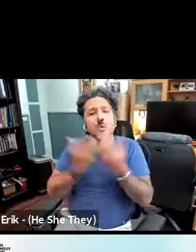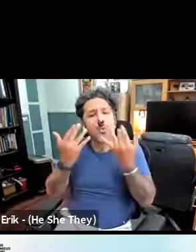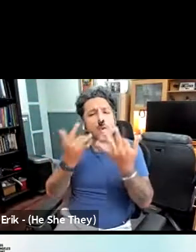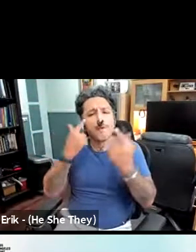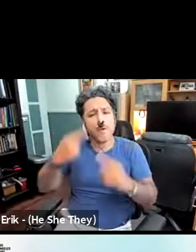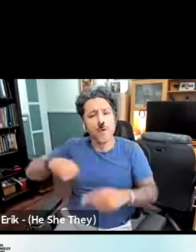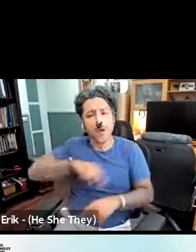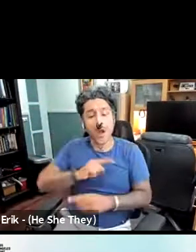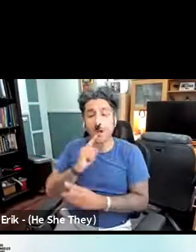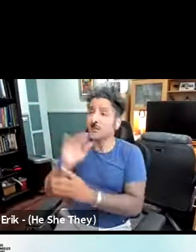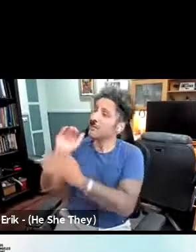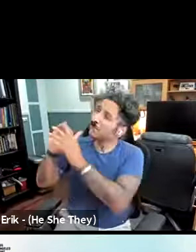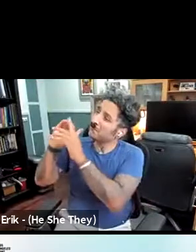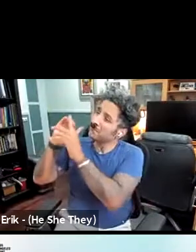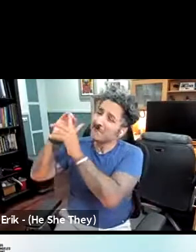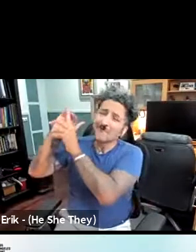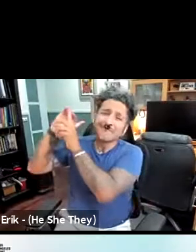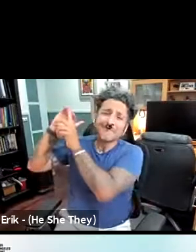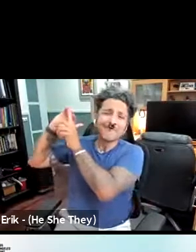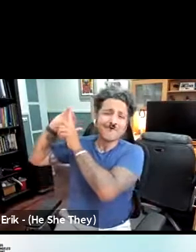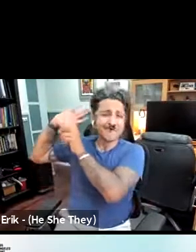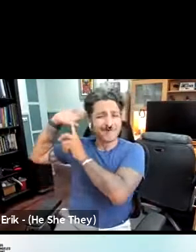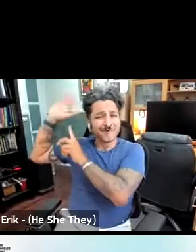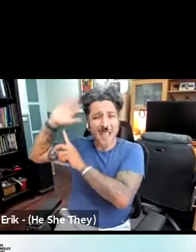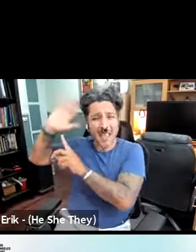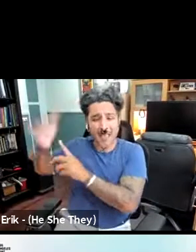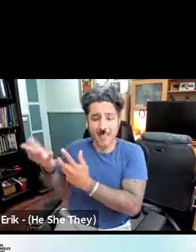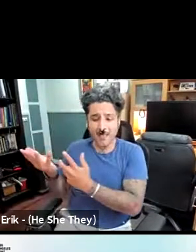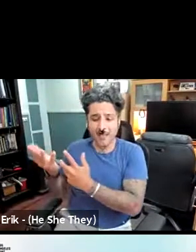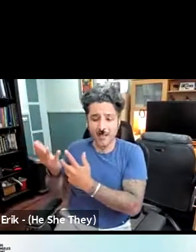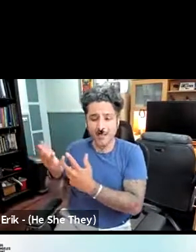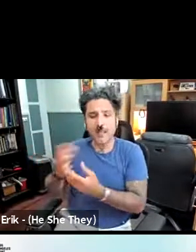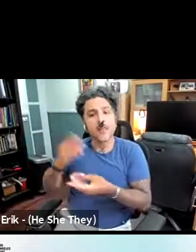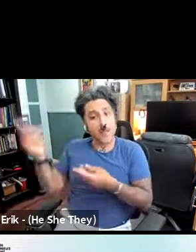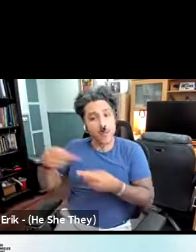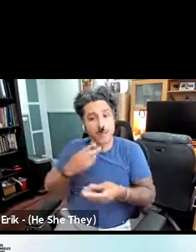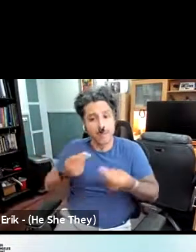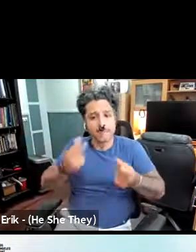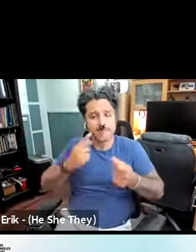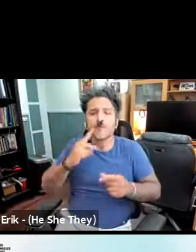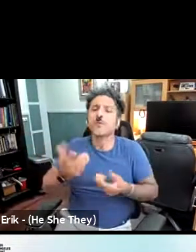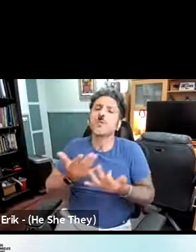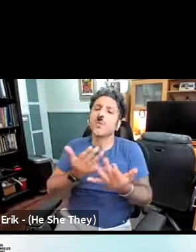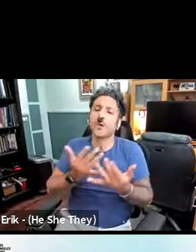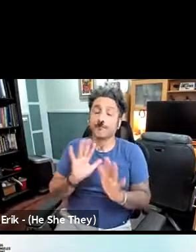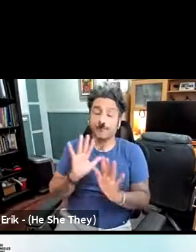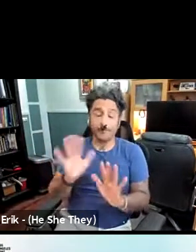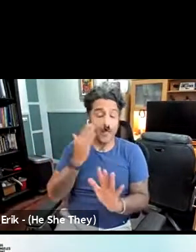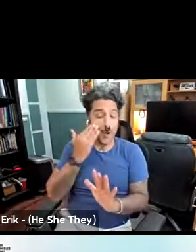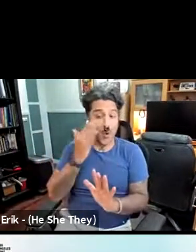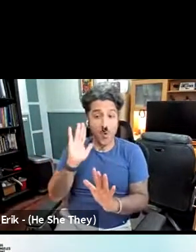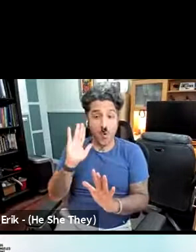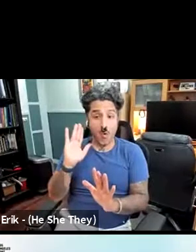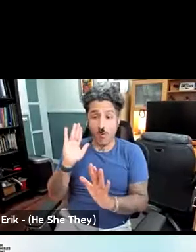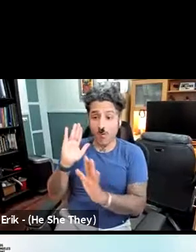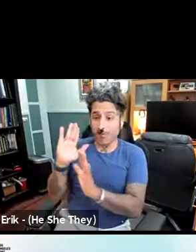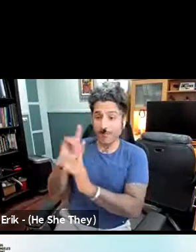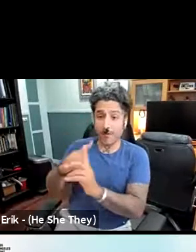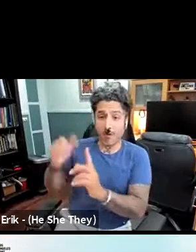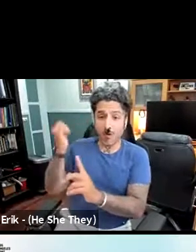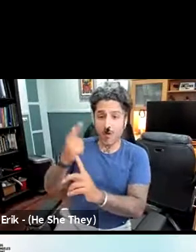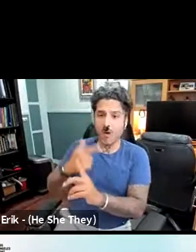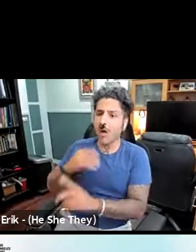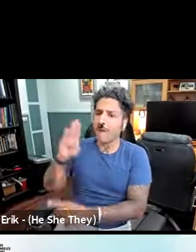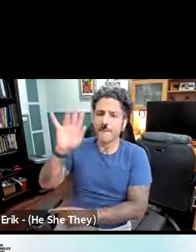us to call on them. They will come in swiftly. I promise you that. They are here just awaiting. I don't know them all. If you know them, call them. Bobby